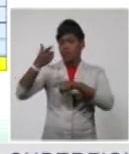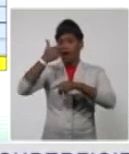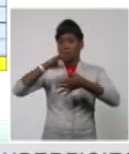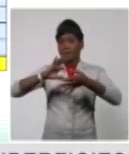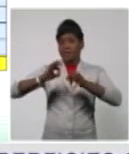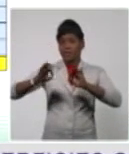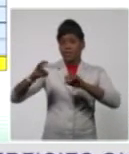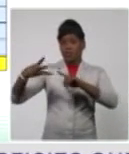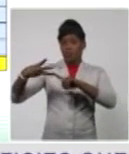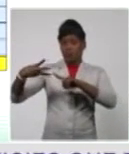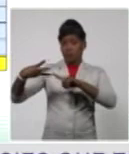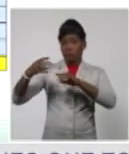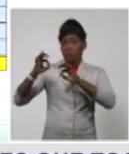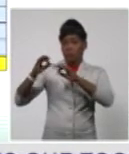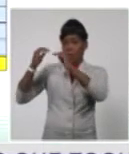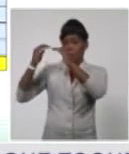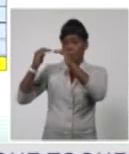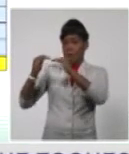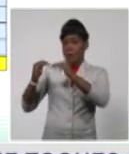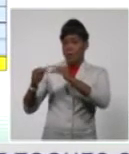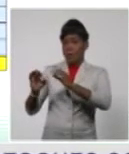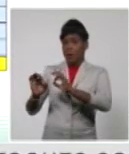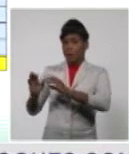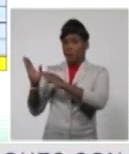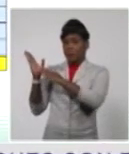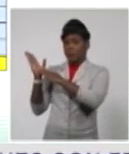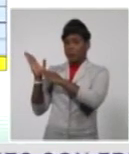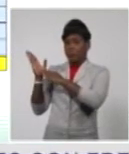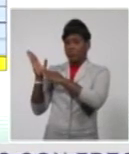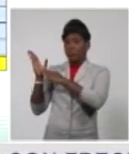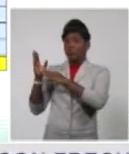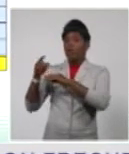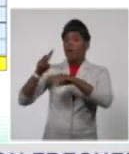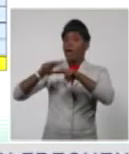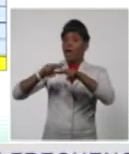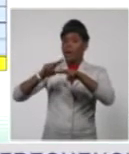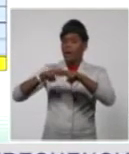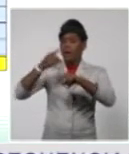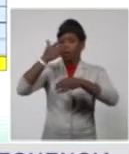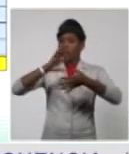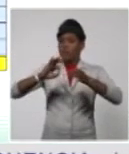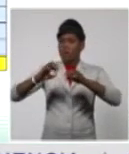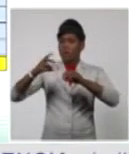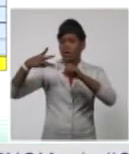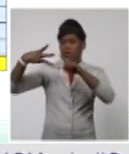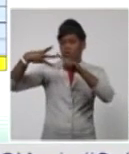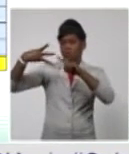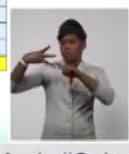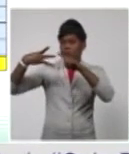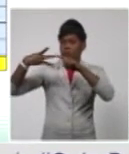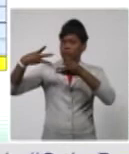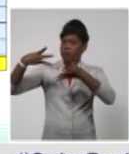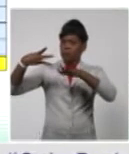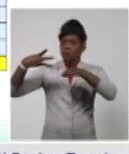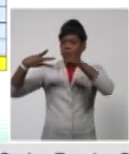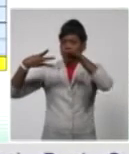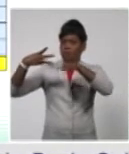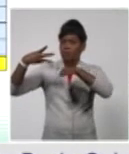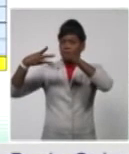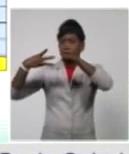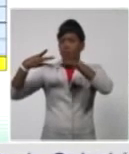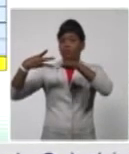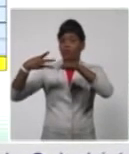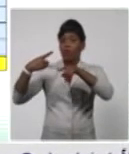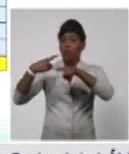4.51, Matanzas similar to the day before with 4.17, Mayabeques decreased